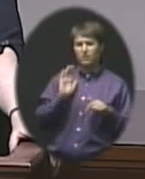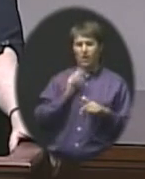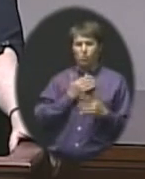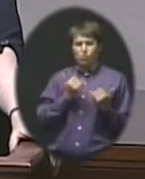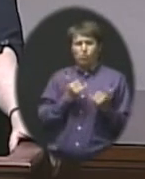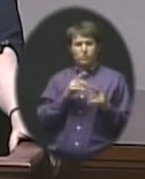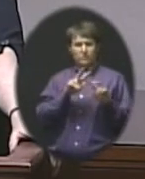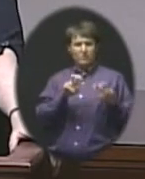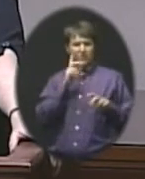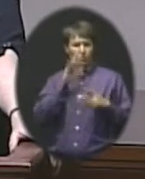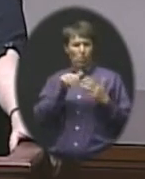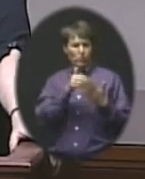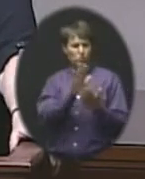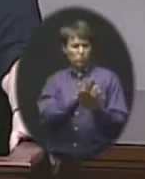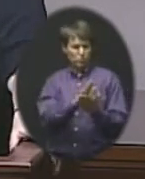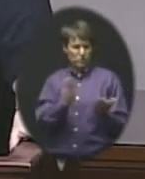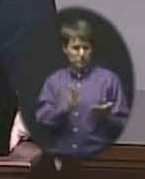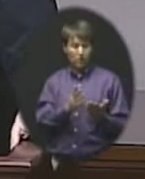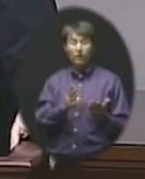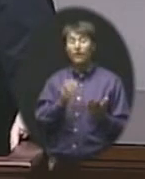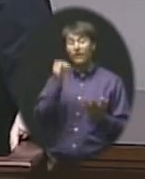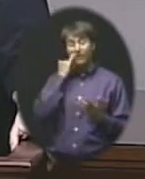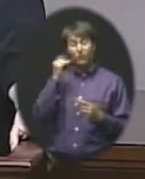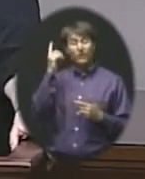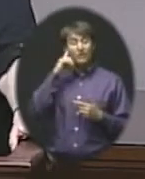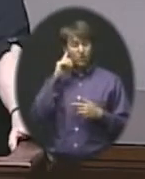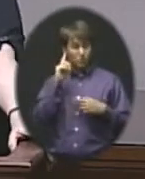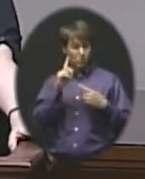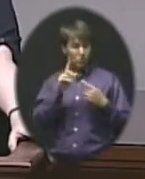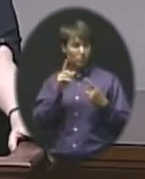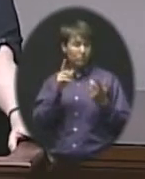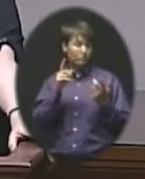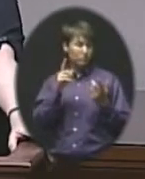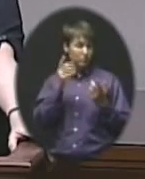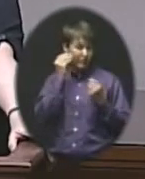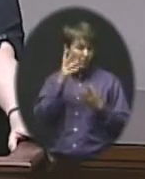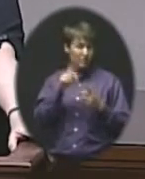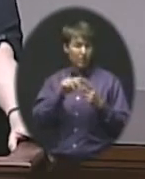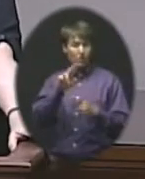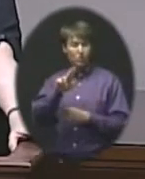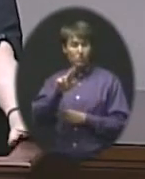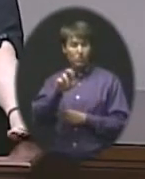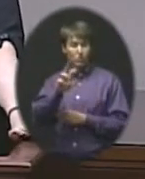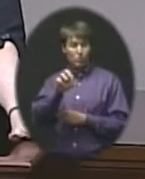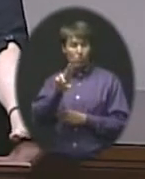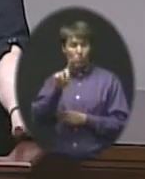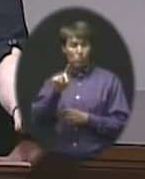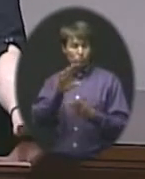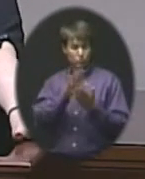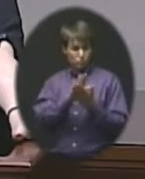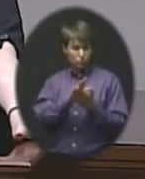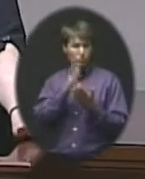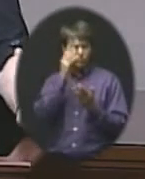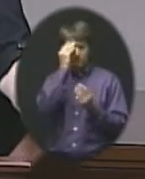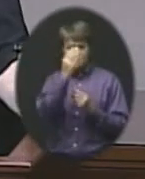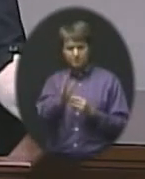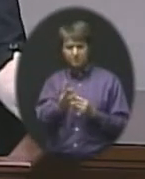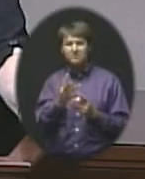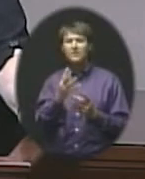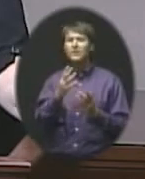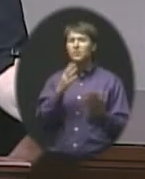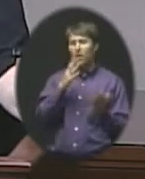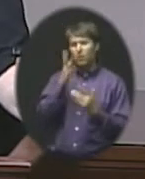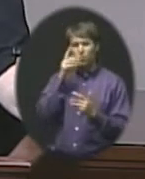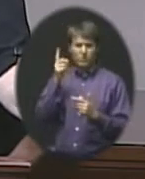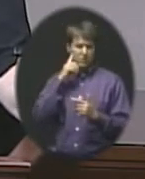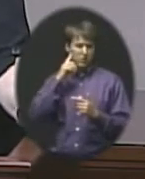so we'll come back to you if we hear any word on reward schools. We don't anticipate hearing any news until probably November. The